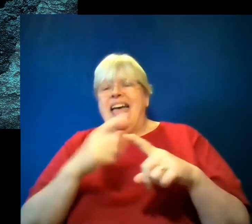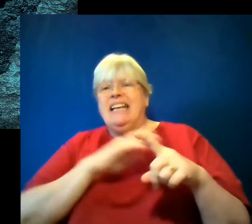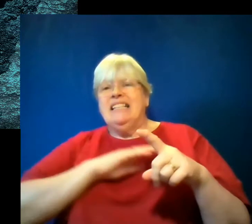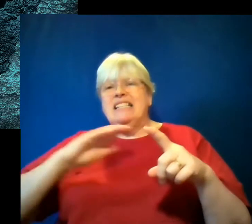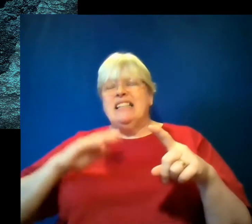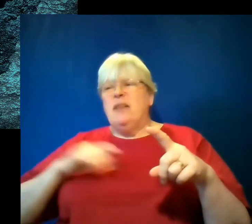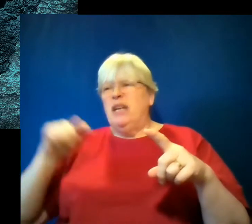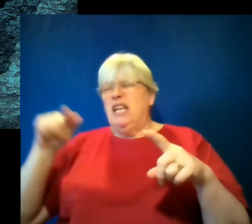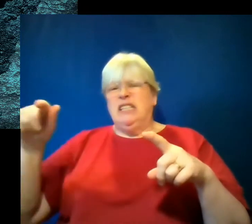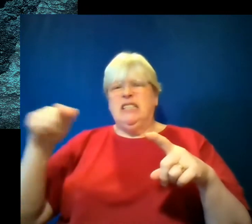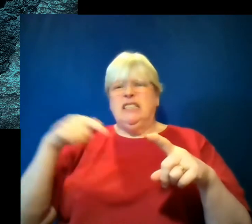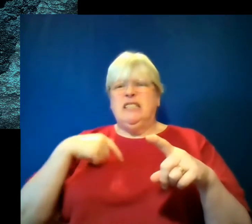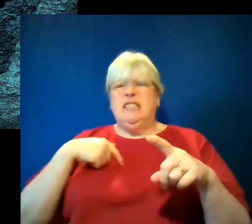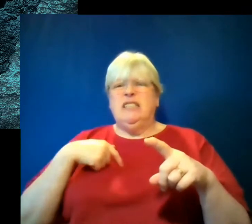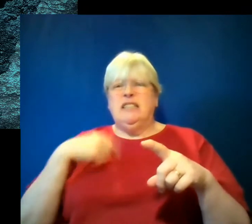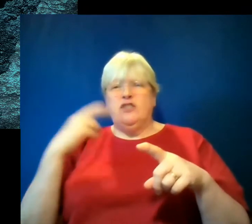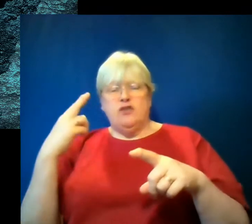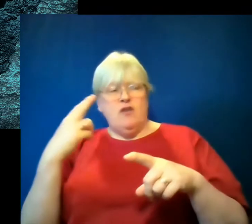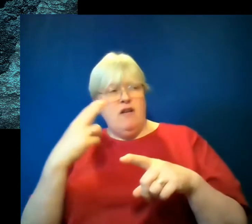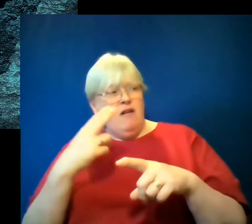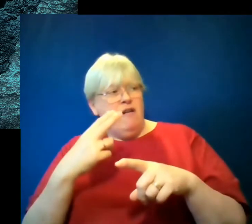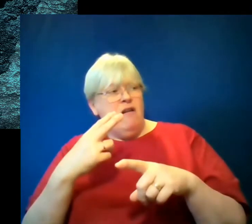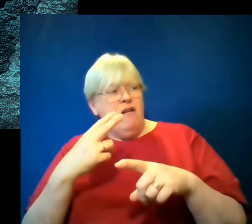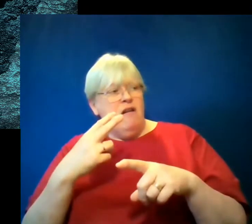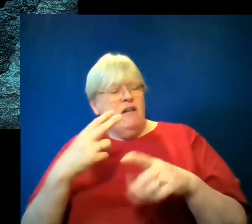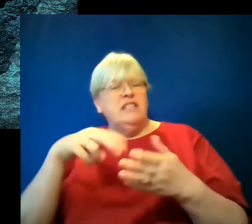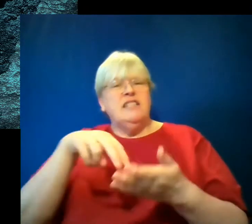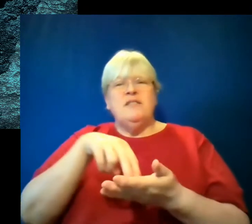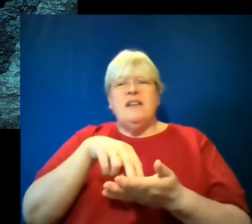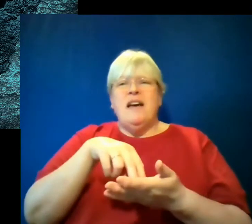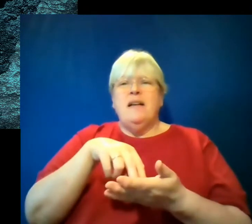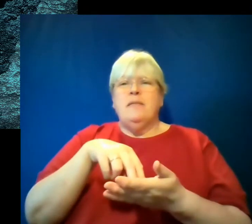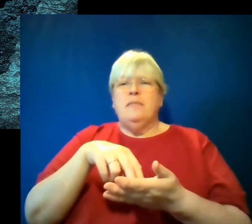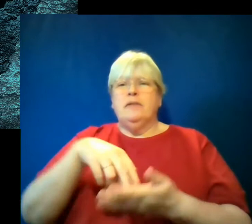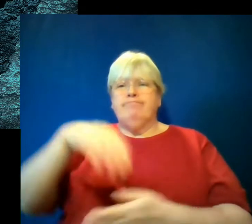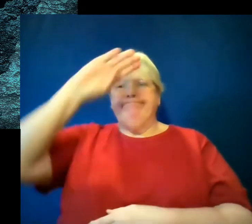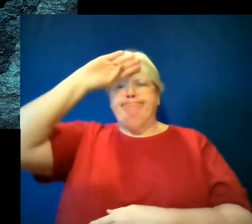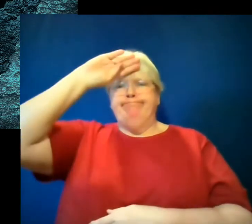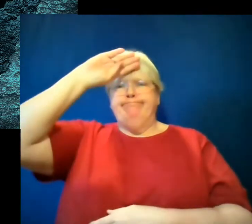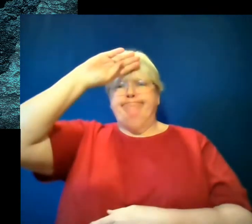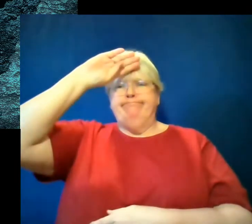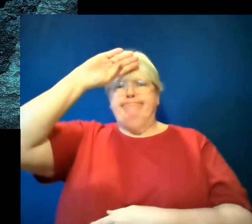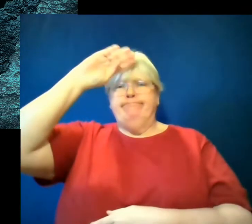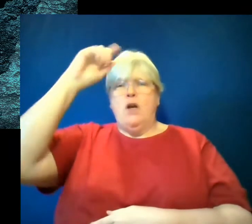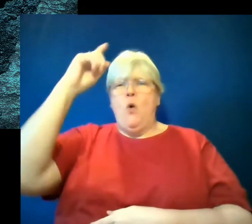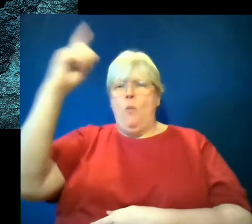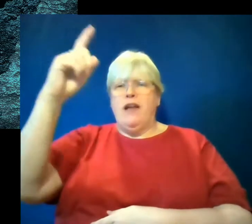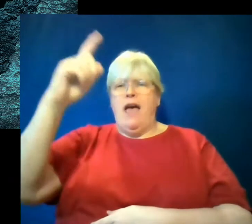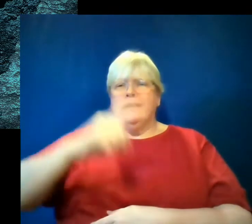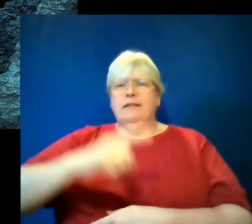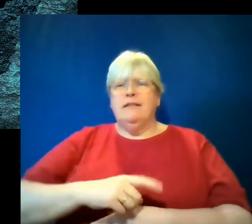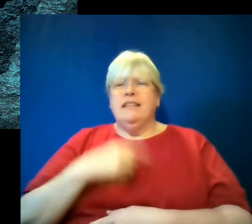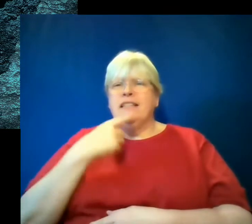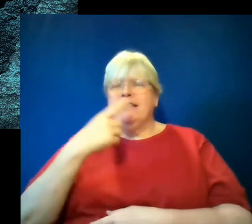dog on a string, saw her go, but he only rose to stand, snapped to attention, and raised one hand in a salute he hadn't used for